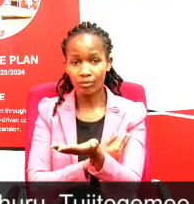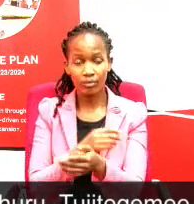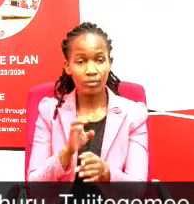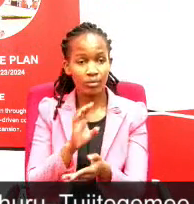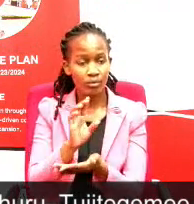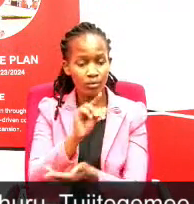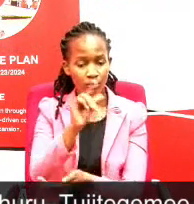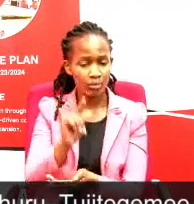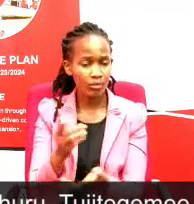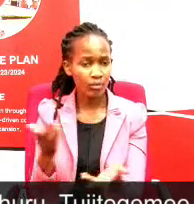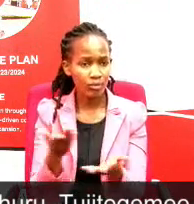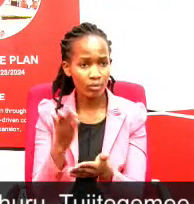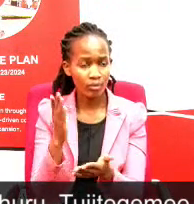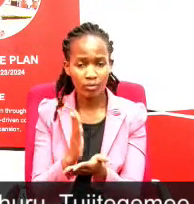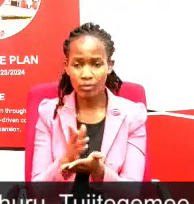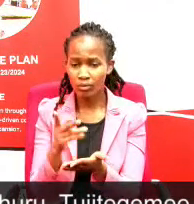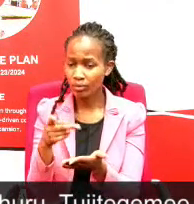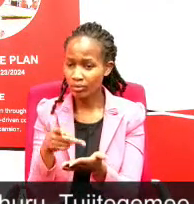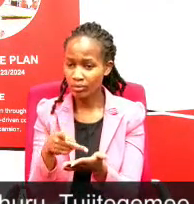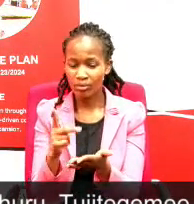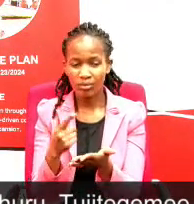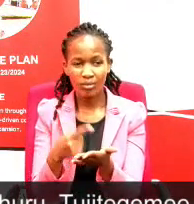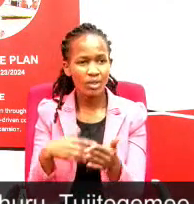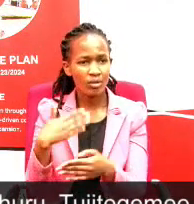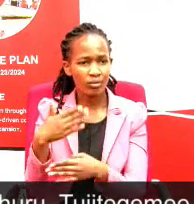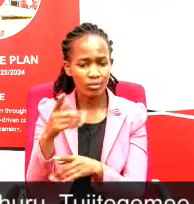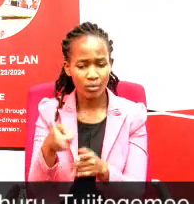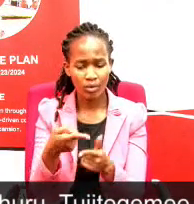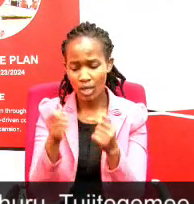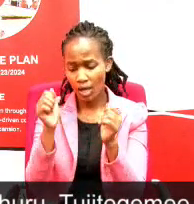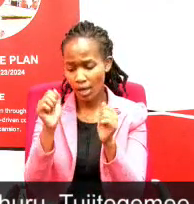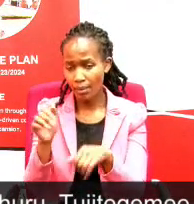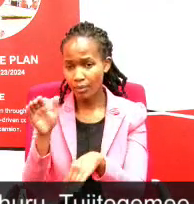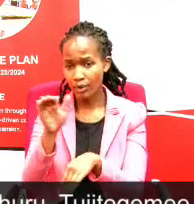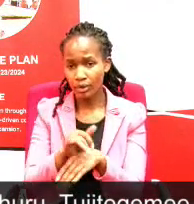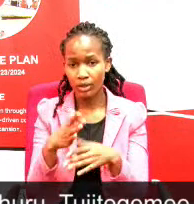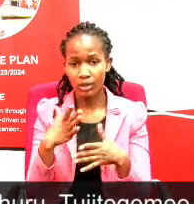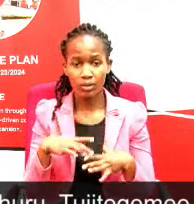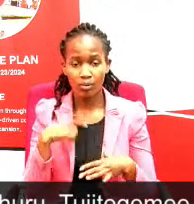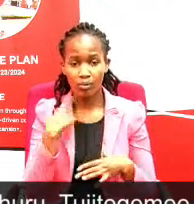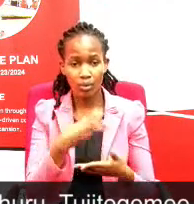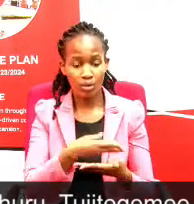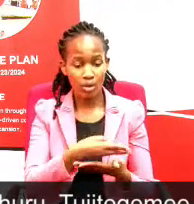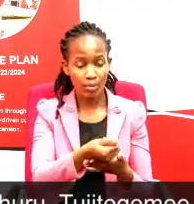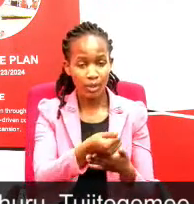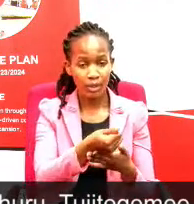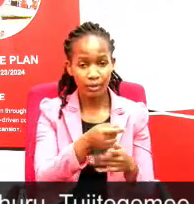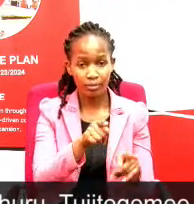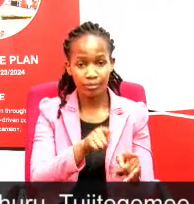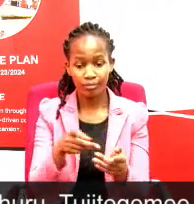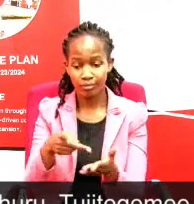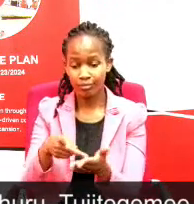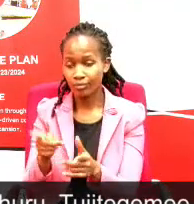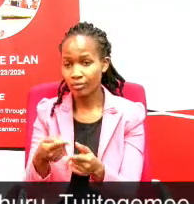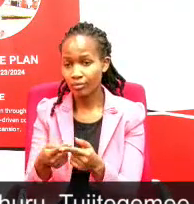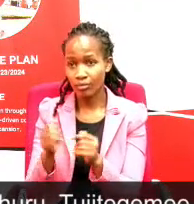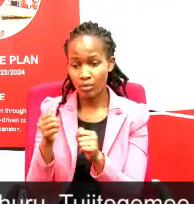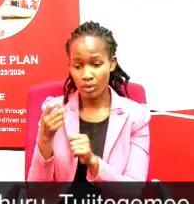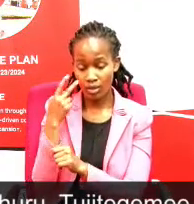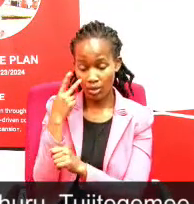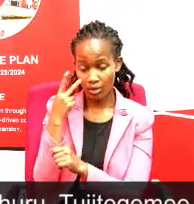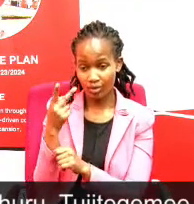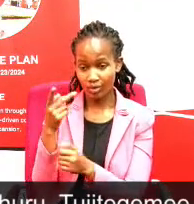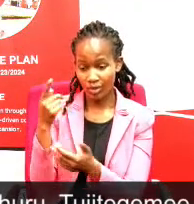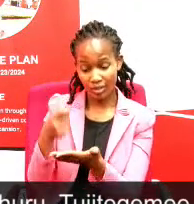Region, where land transactions are very frequent. So we are able to get those people who are buying and selling, and we're able to check their